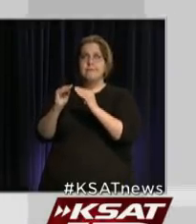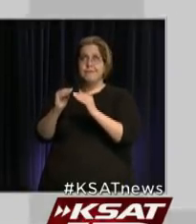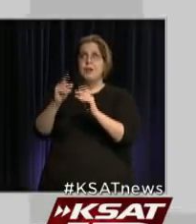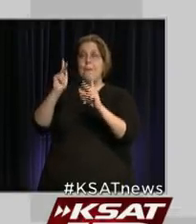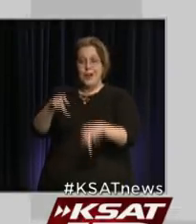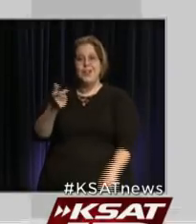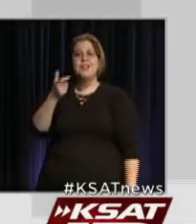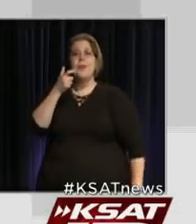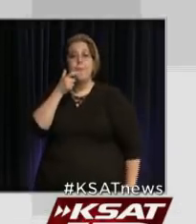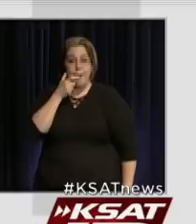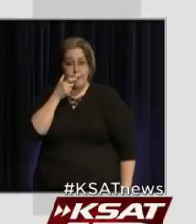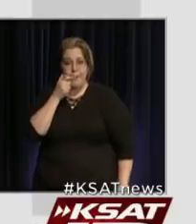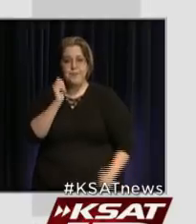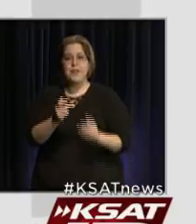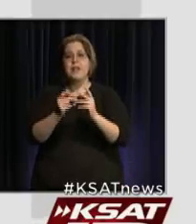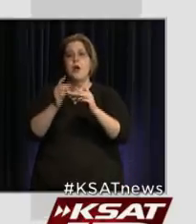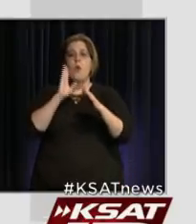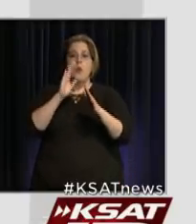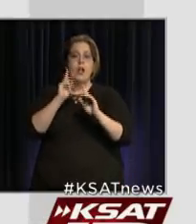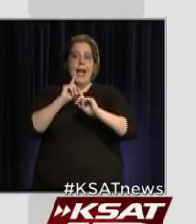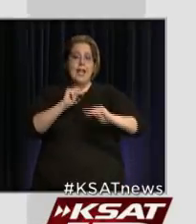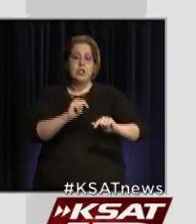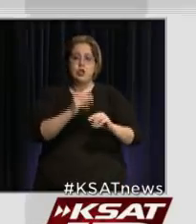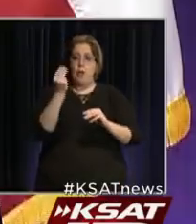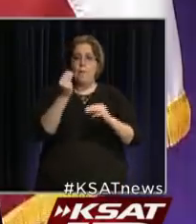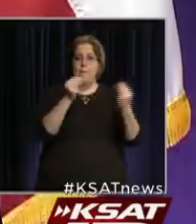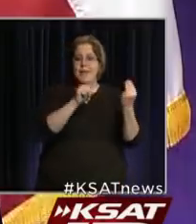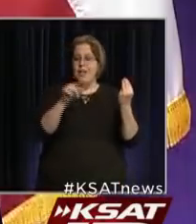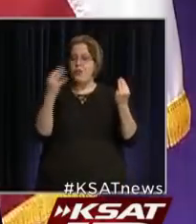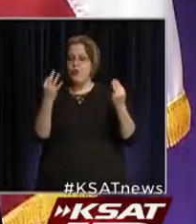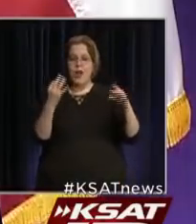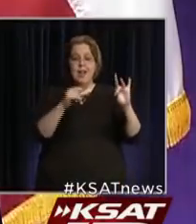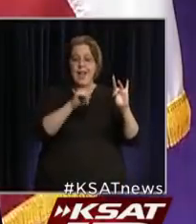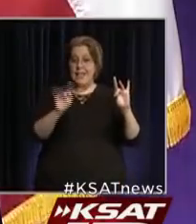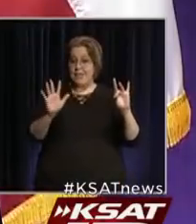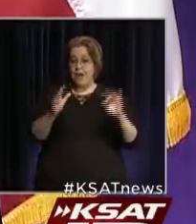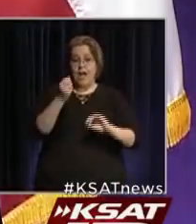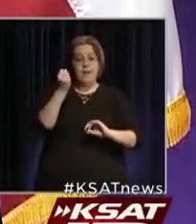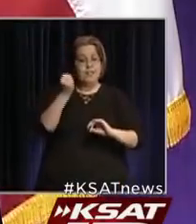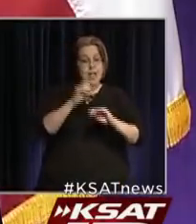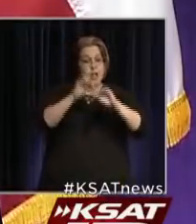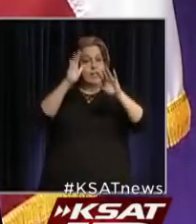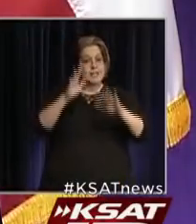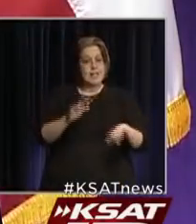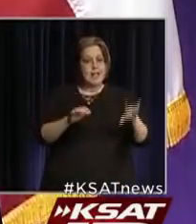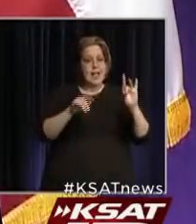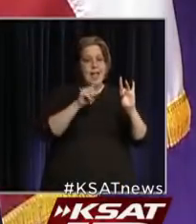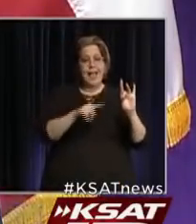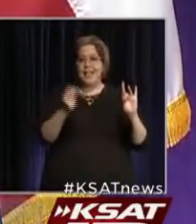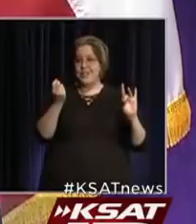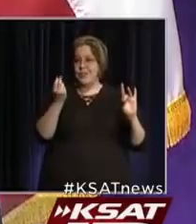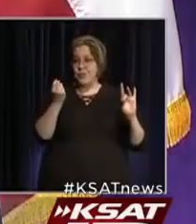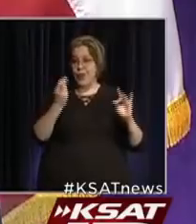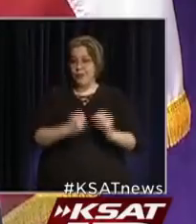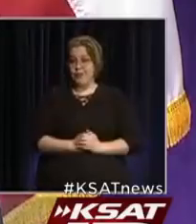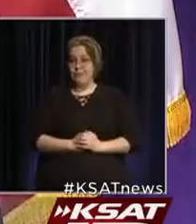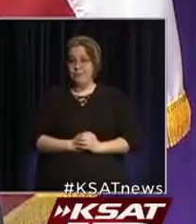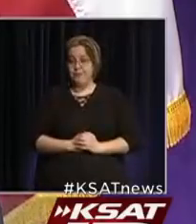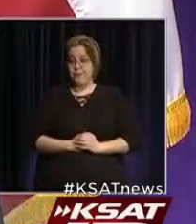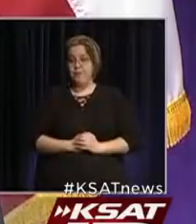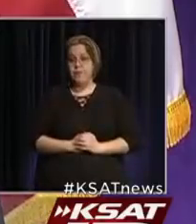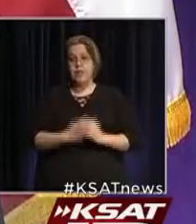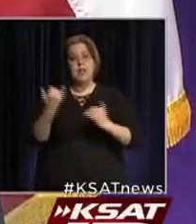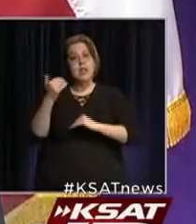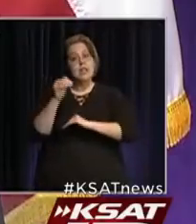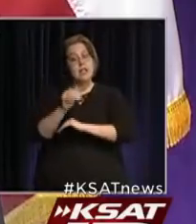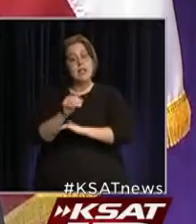hotline operating hours are Monday through Friday, 8 a.m. to 5 p.m. and Saturday and Sunday from 8 a.m. to 12 p.m.